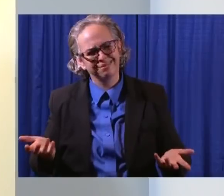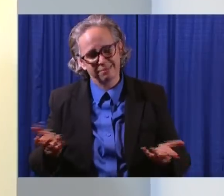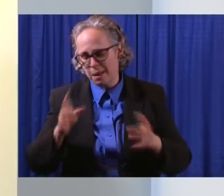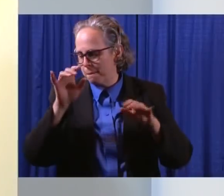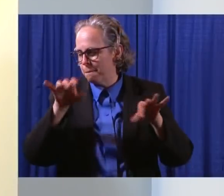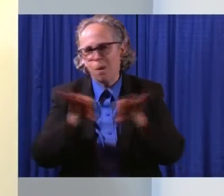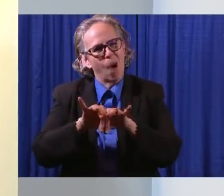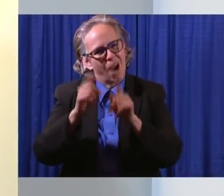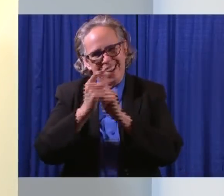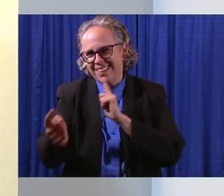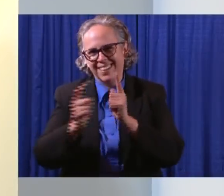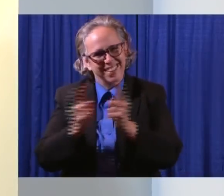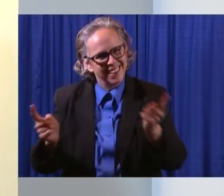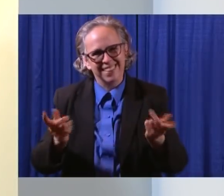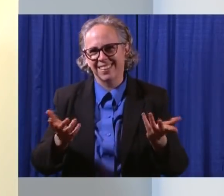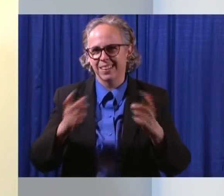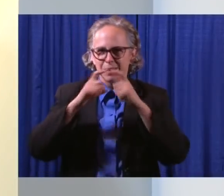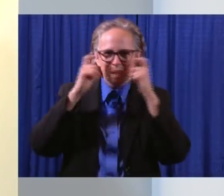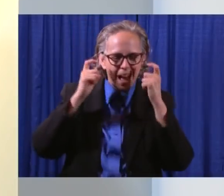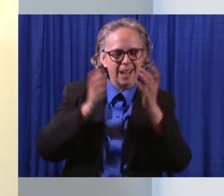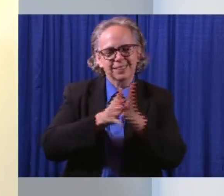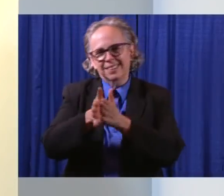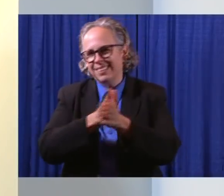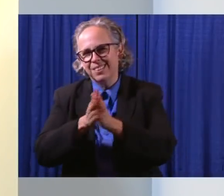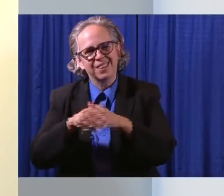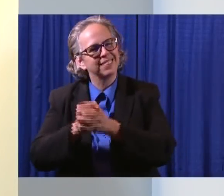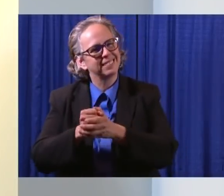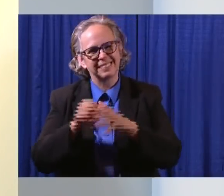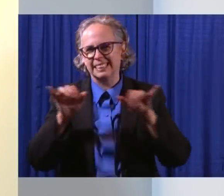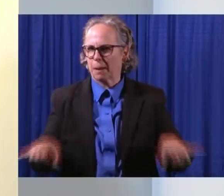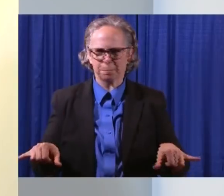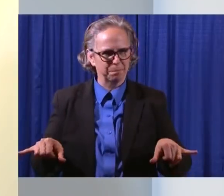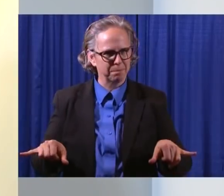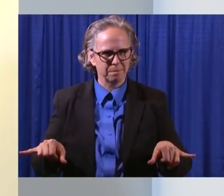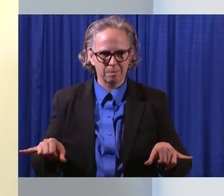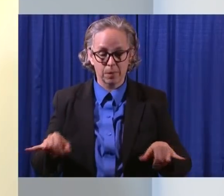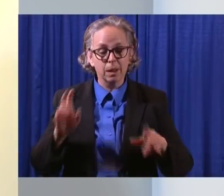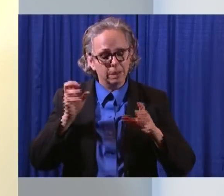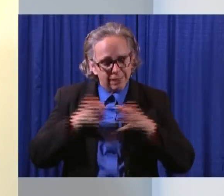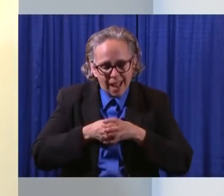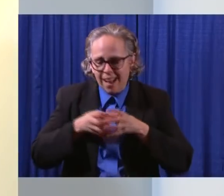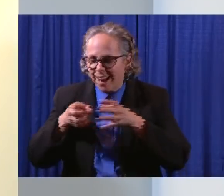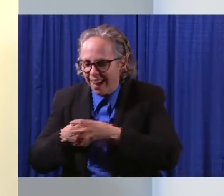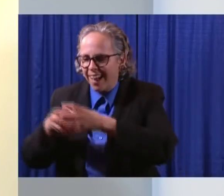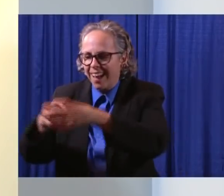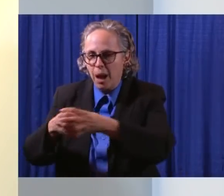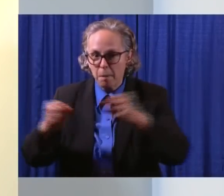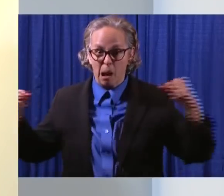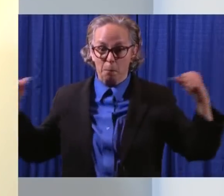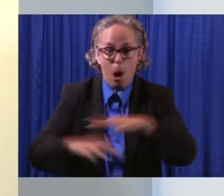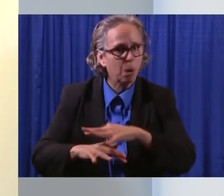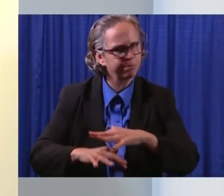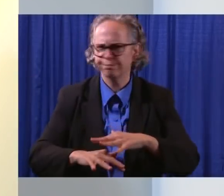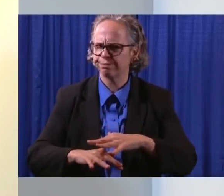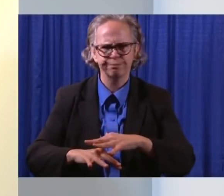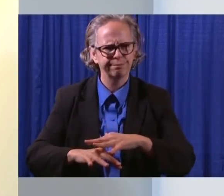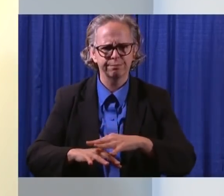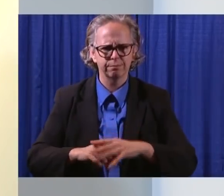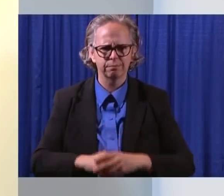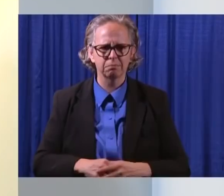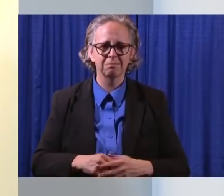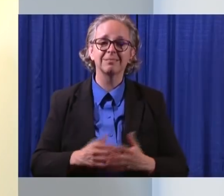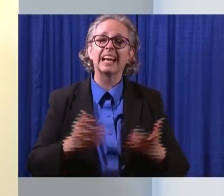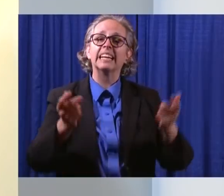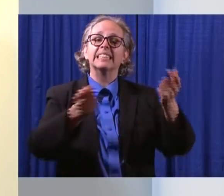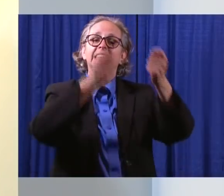disinfecting, the masks, and small groups. So we encourage you to celebrate safely during